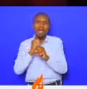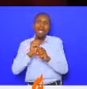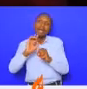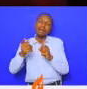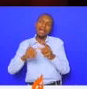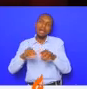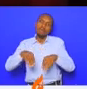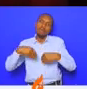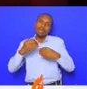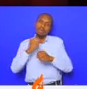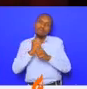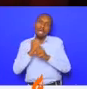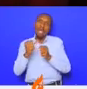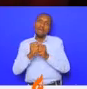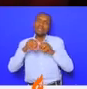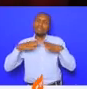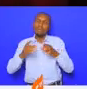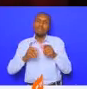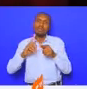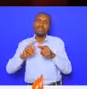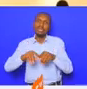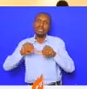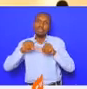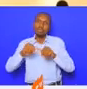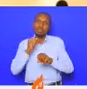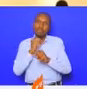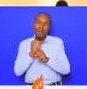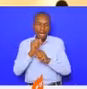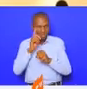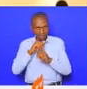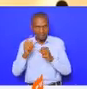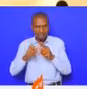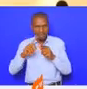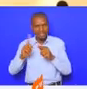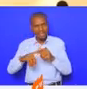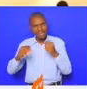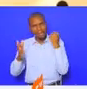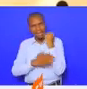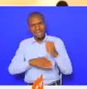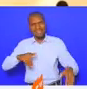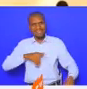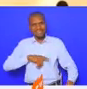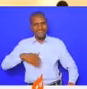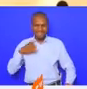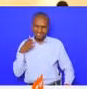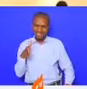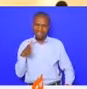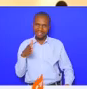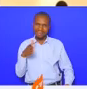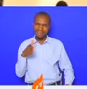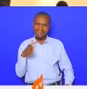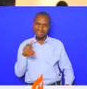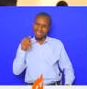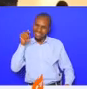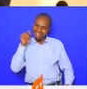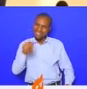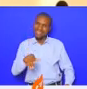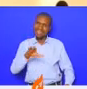to work for our people. Let us give them that power. It is very unfortunate that these